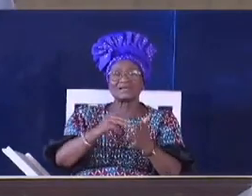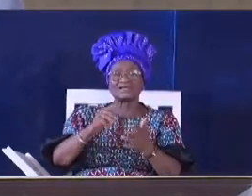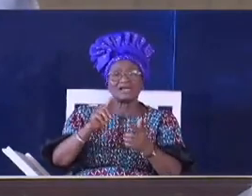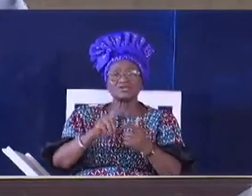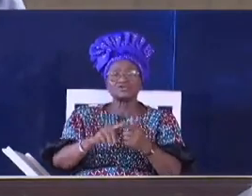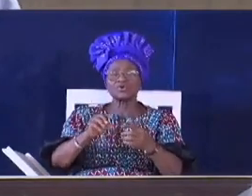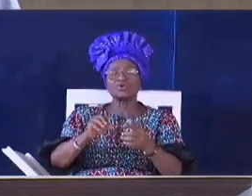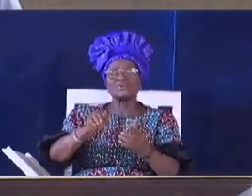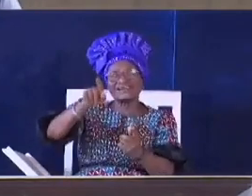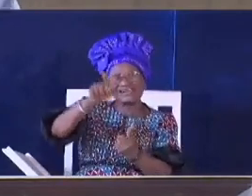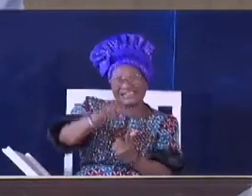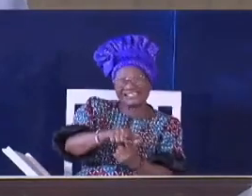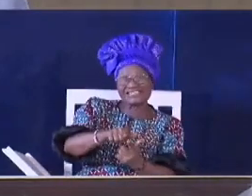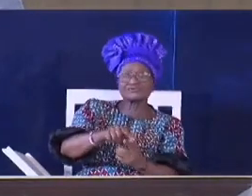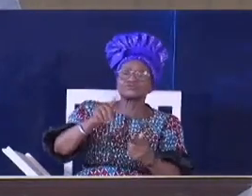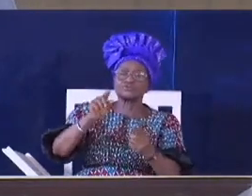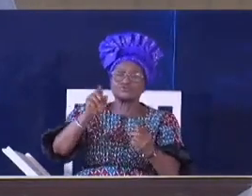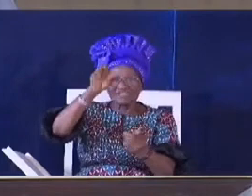to nothing.